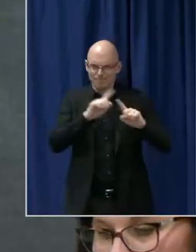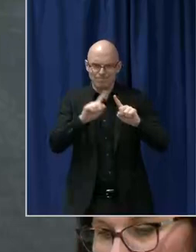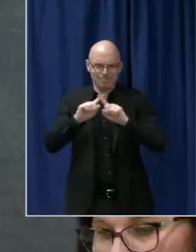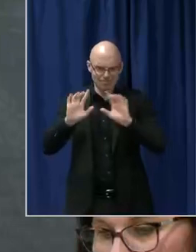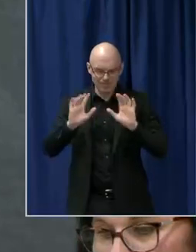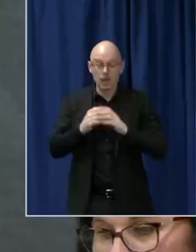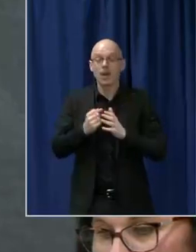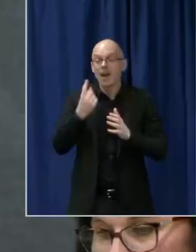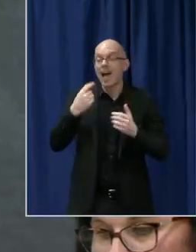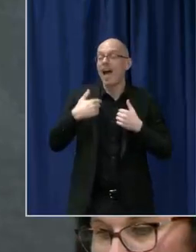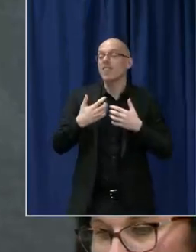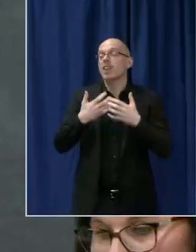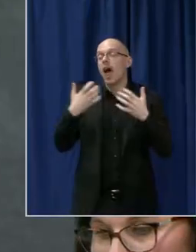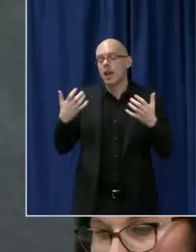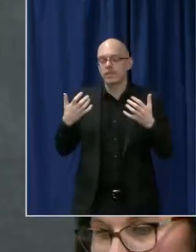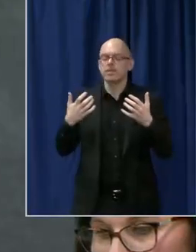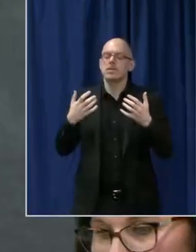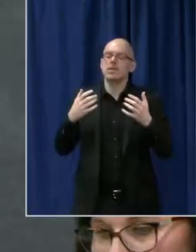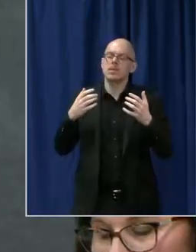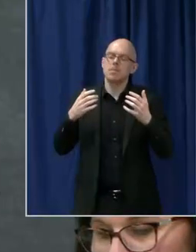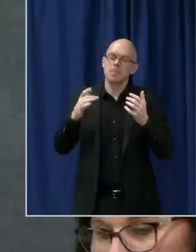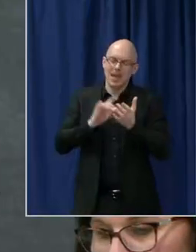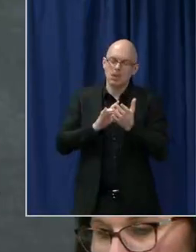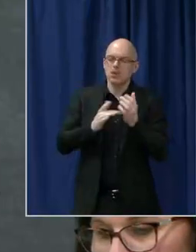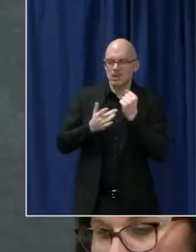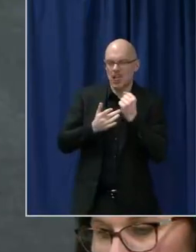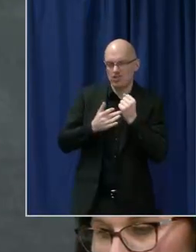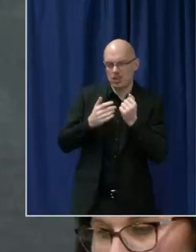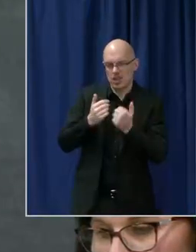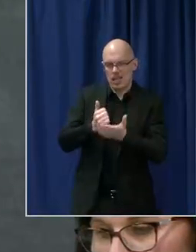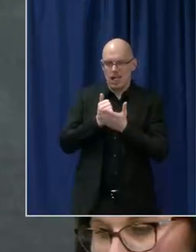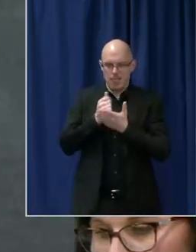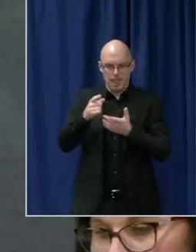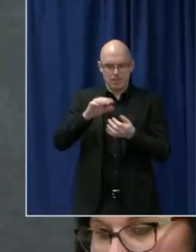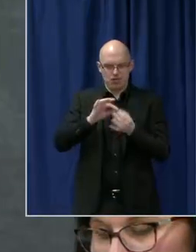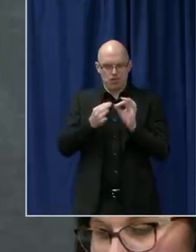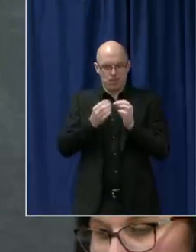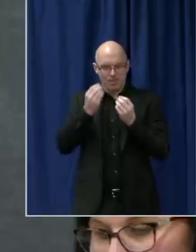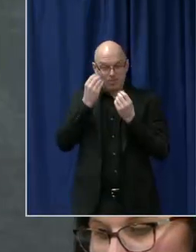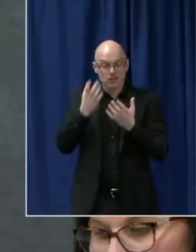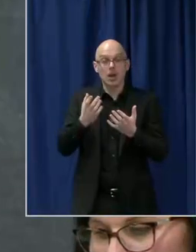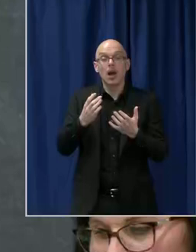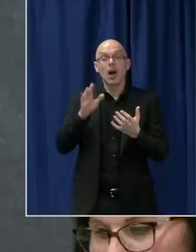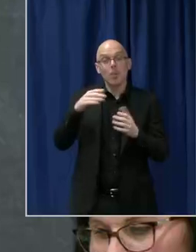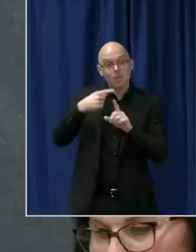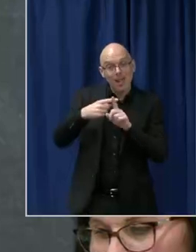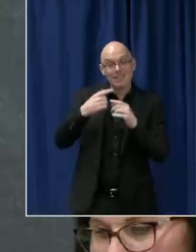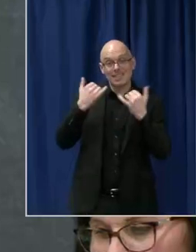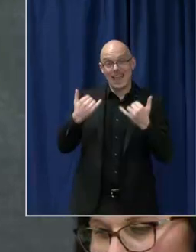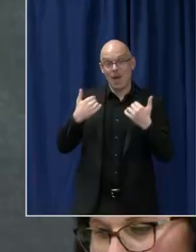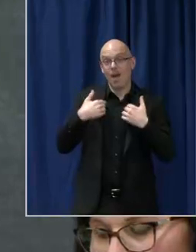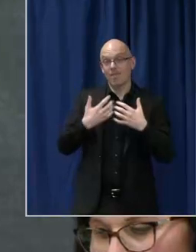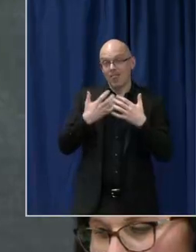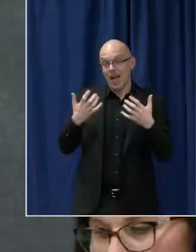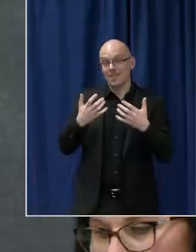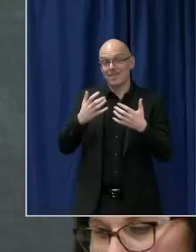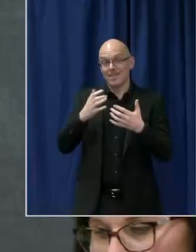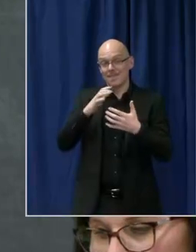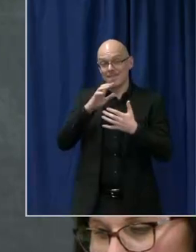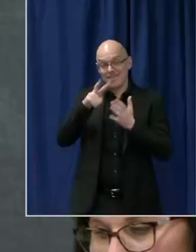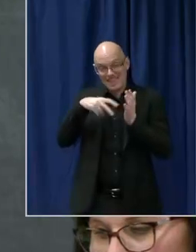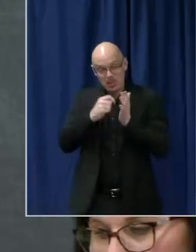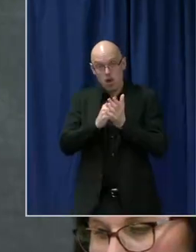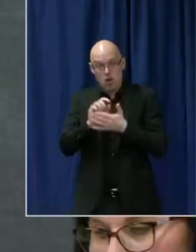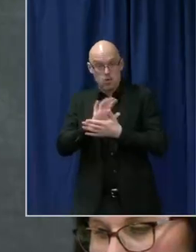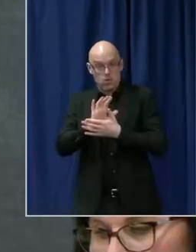with interpretation, and now some technology for video interpretation on scene. Where I practice as a paramedic,